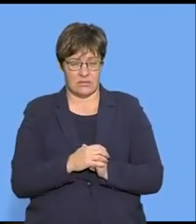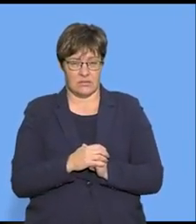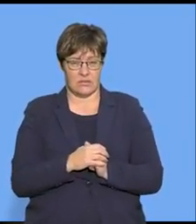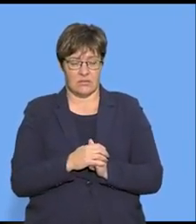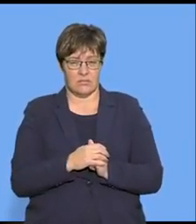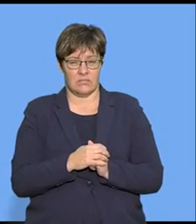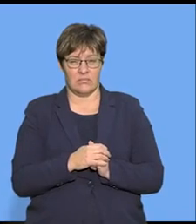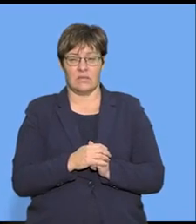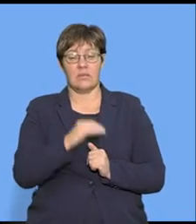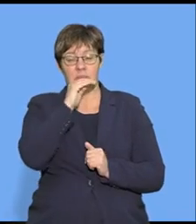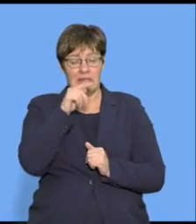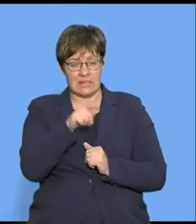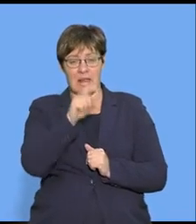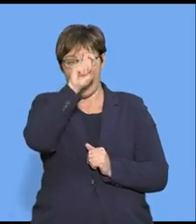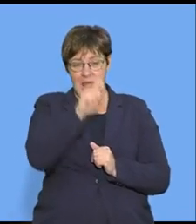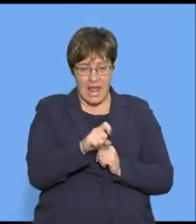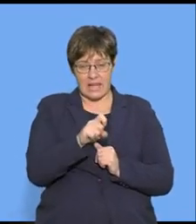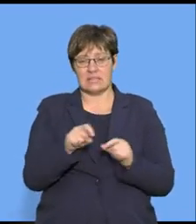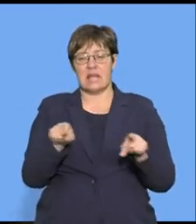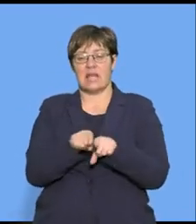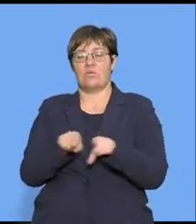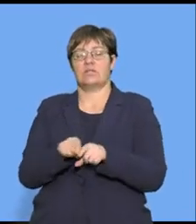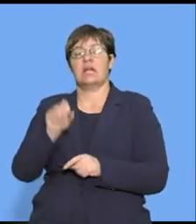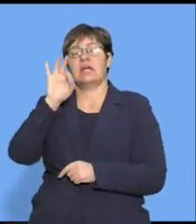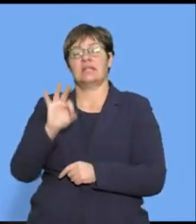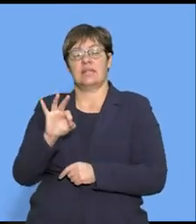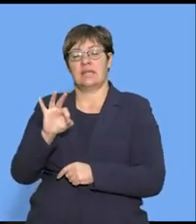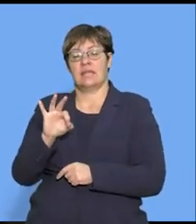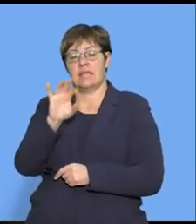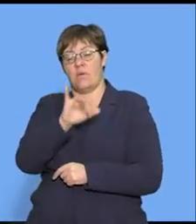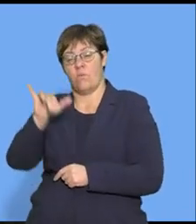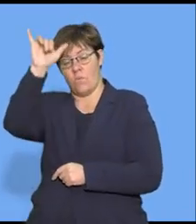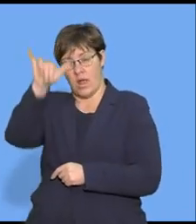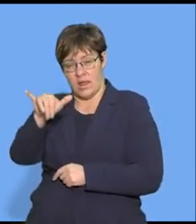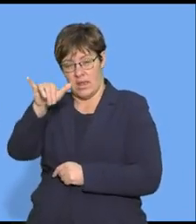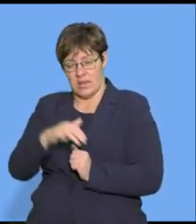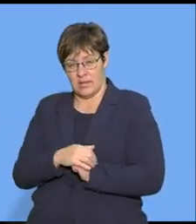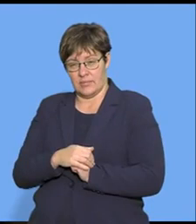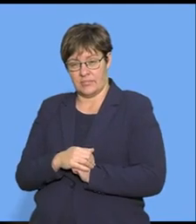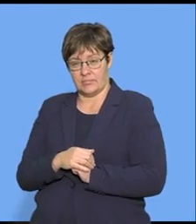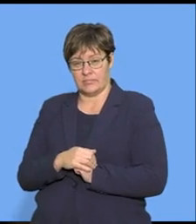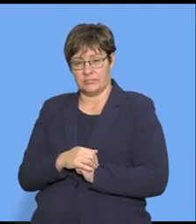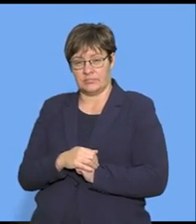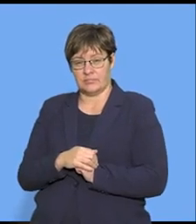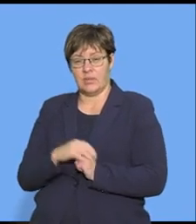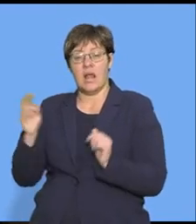x is equals to 3 to the exponent of y, and then remember to label your